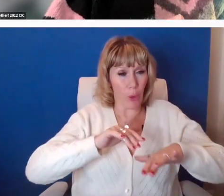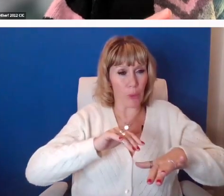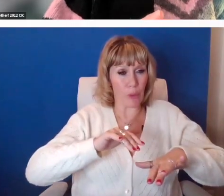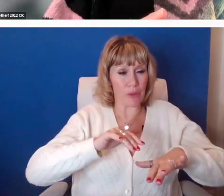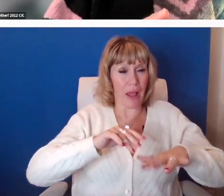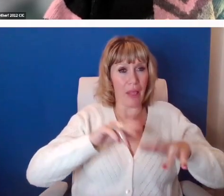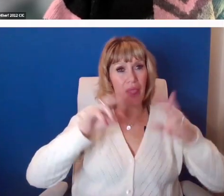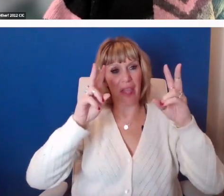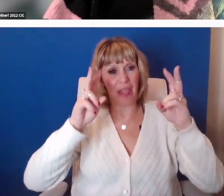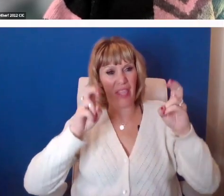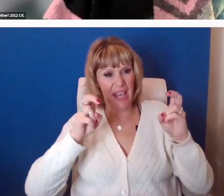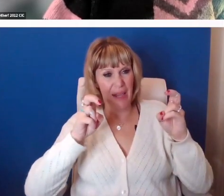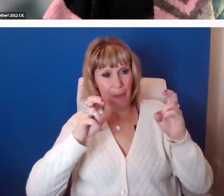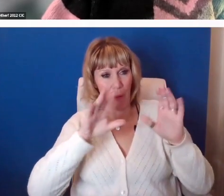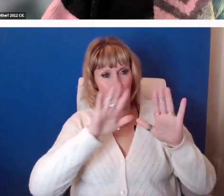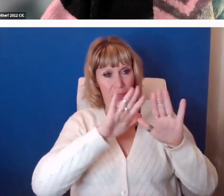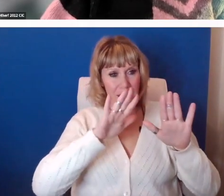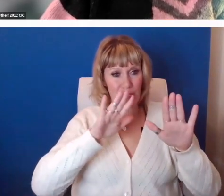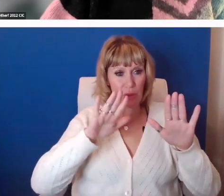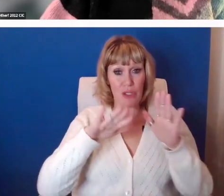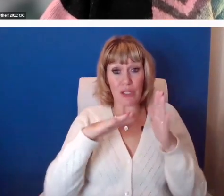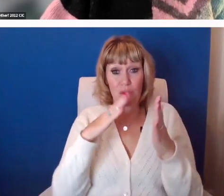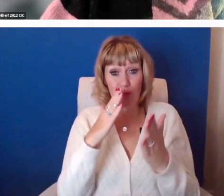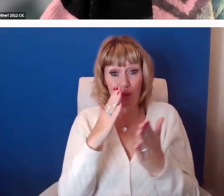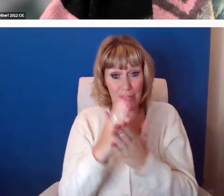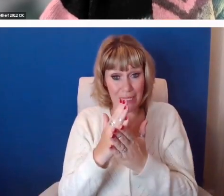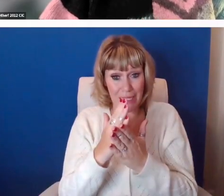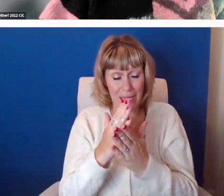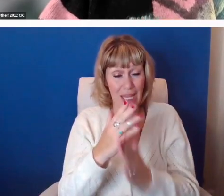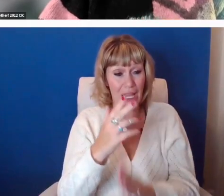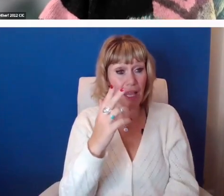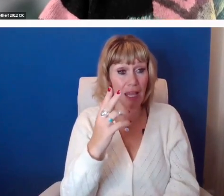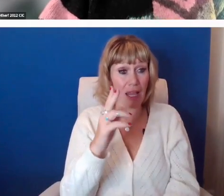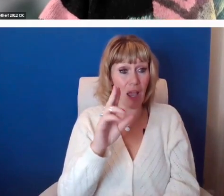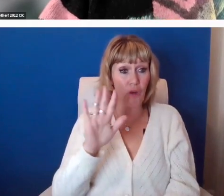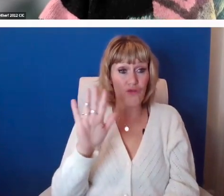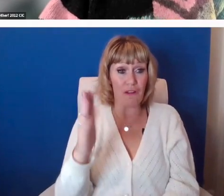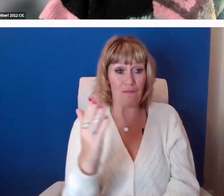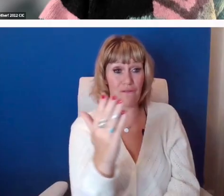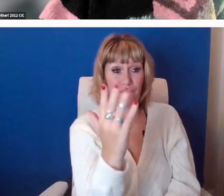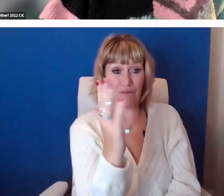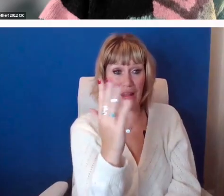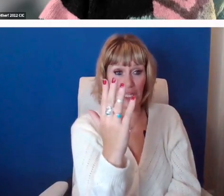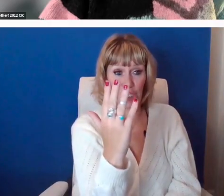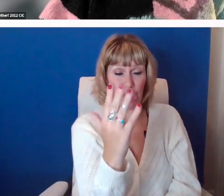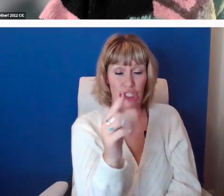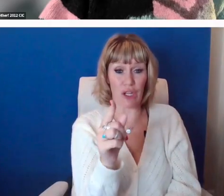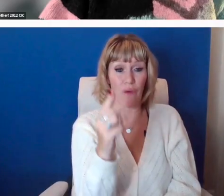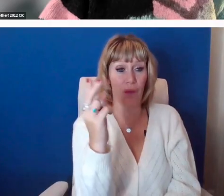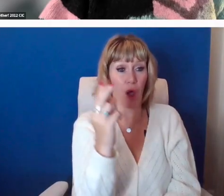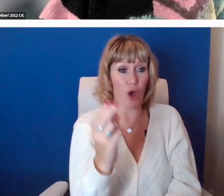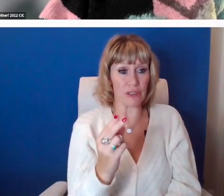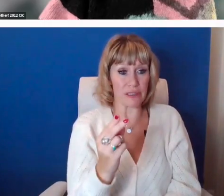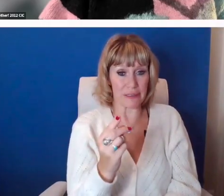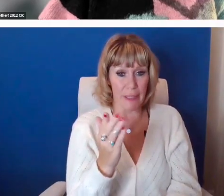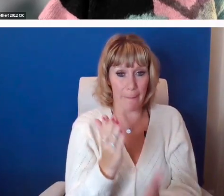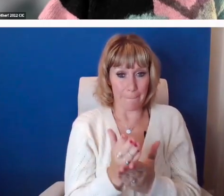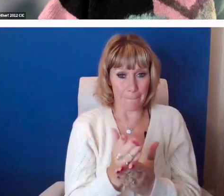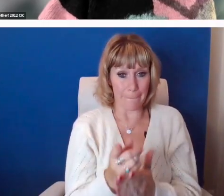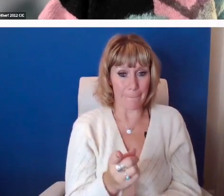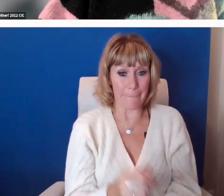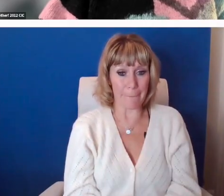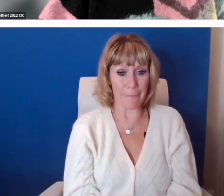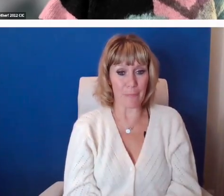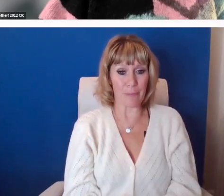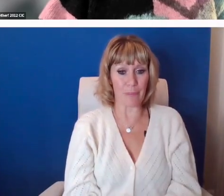a reflection of the artist.